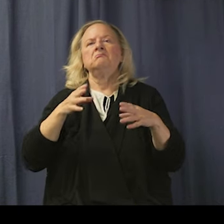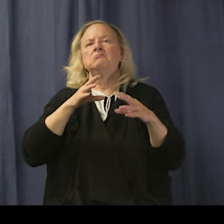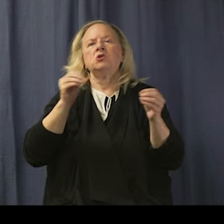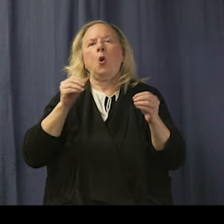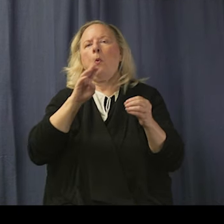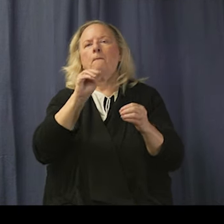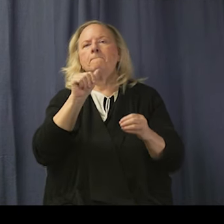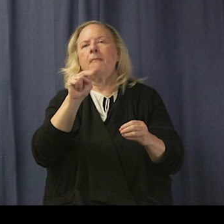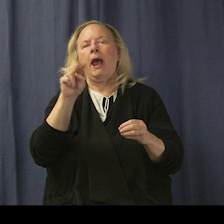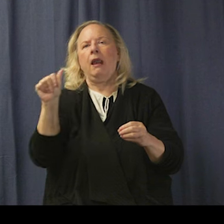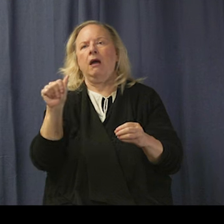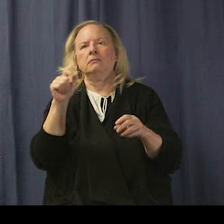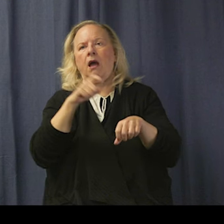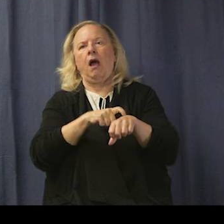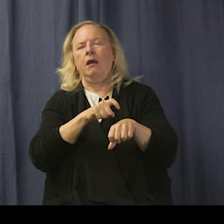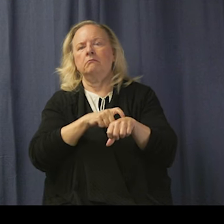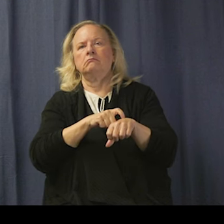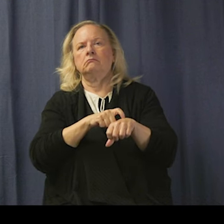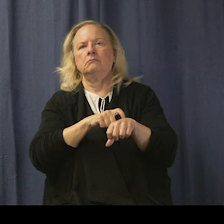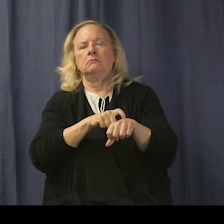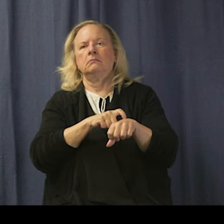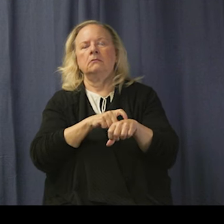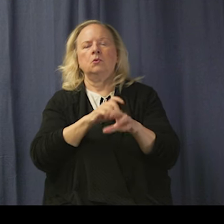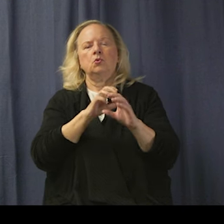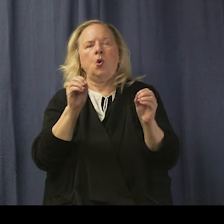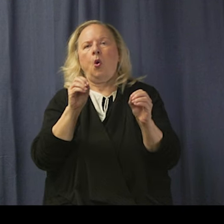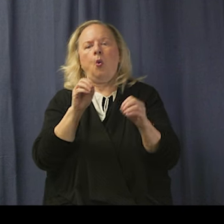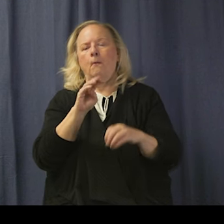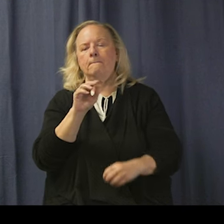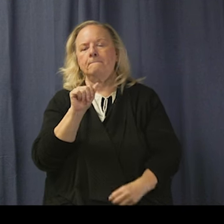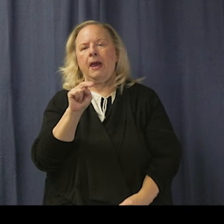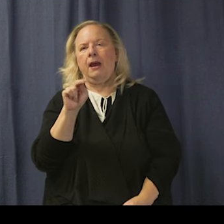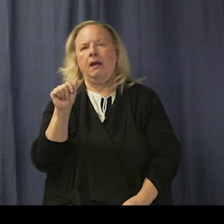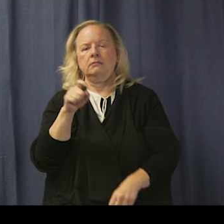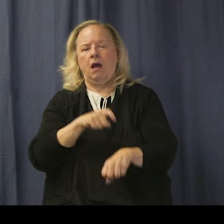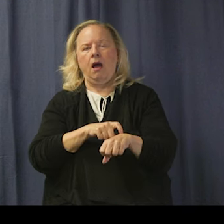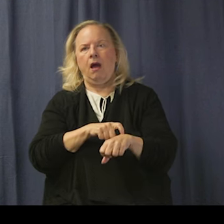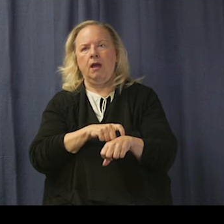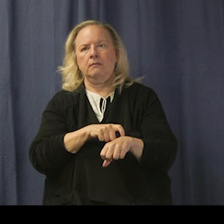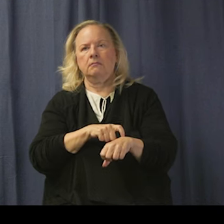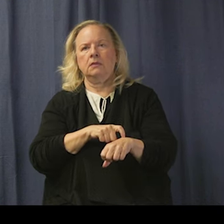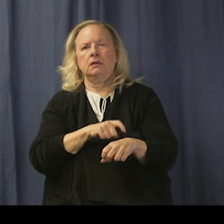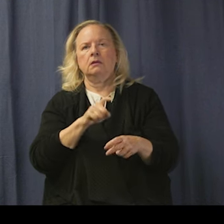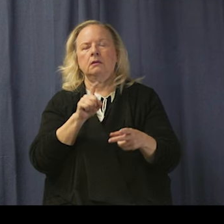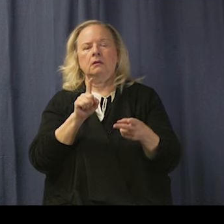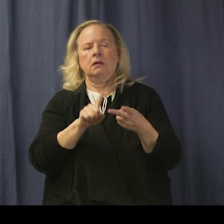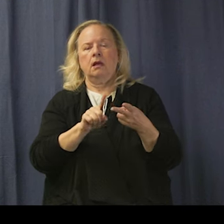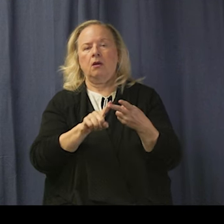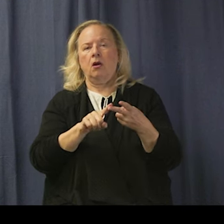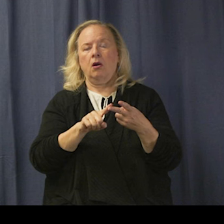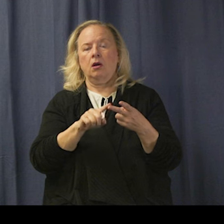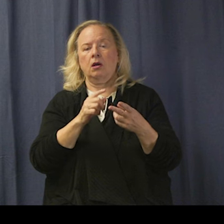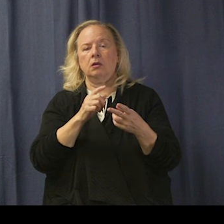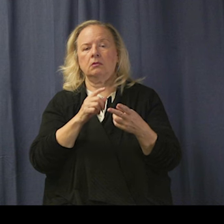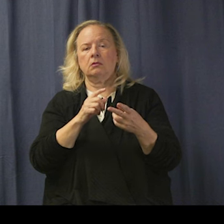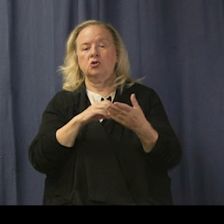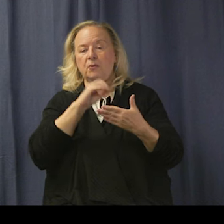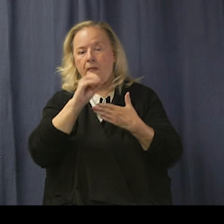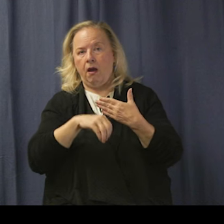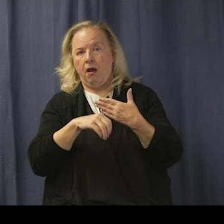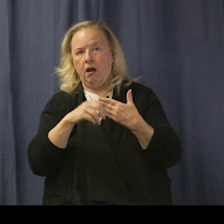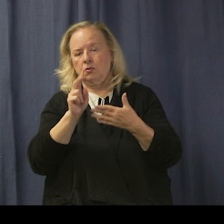time. All of you that come to manna time know there will be no manna time. And on Shabbat for the next couple